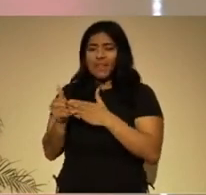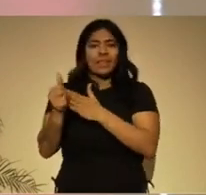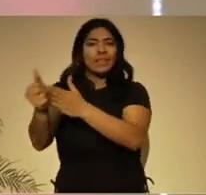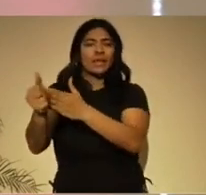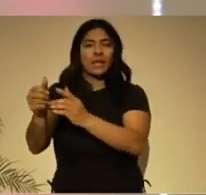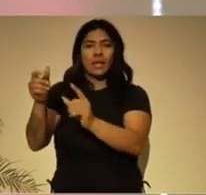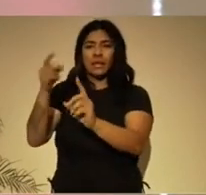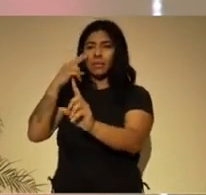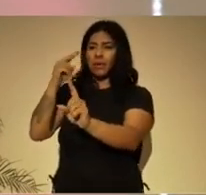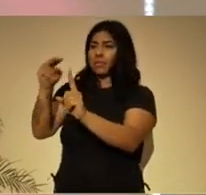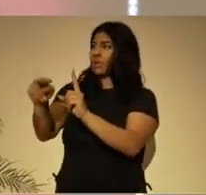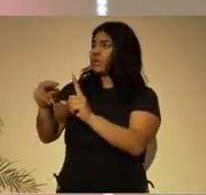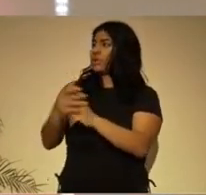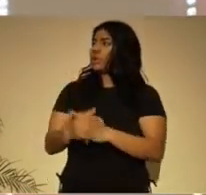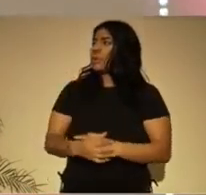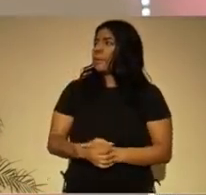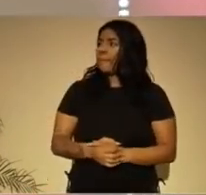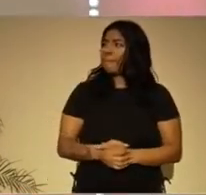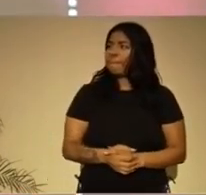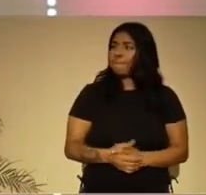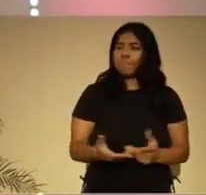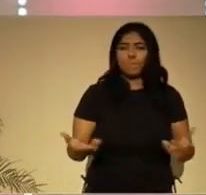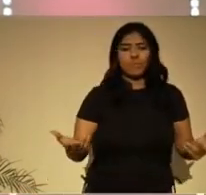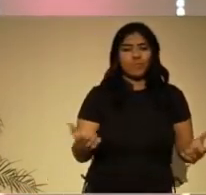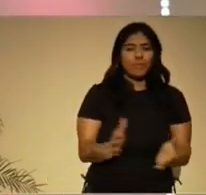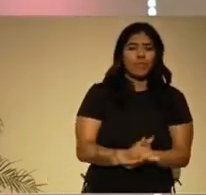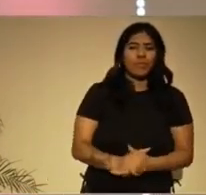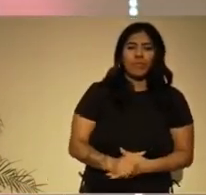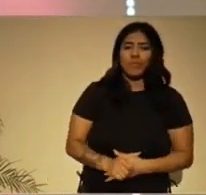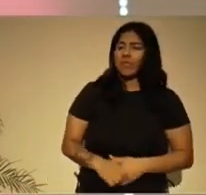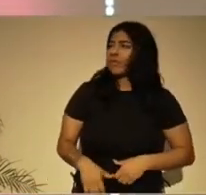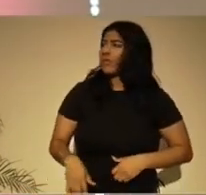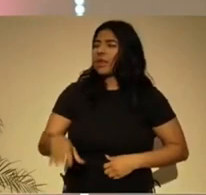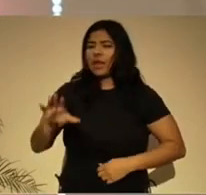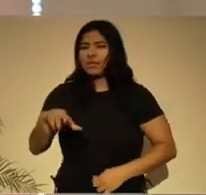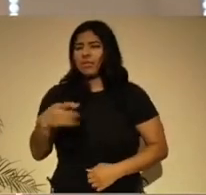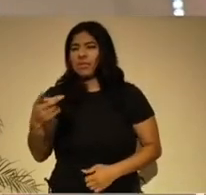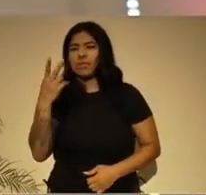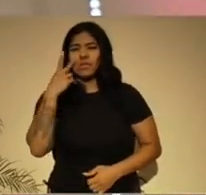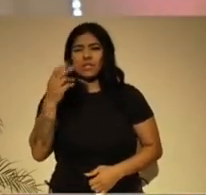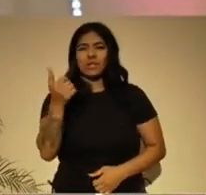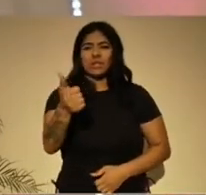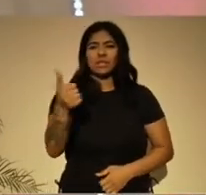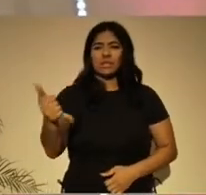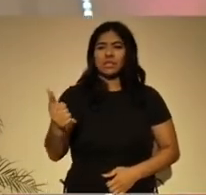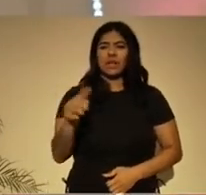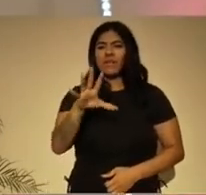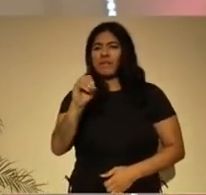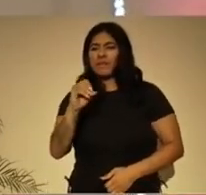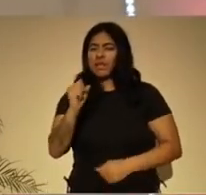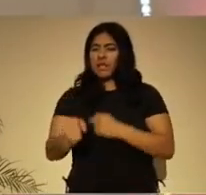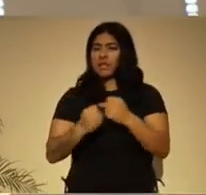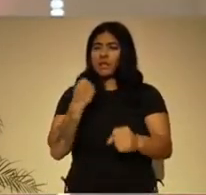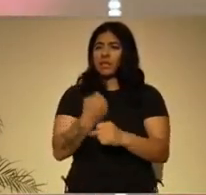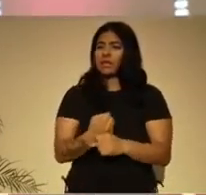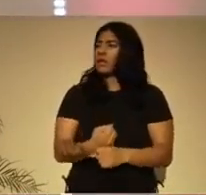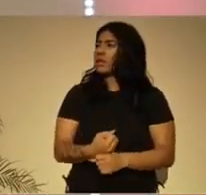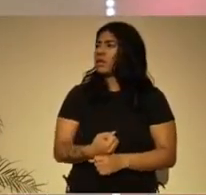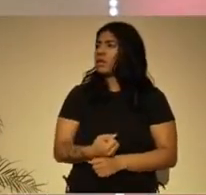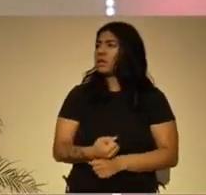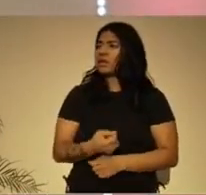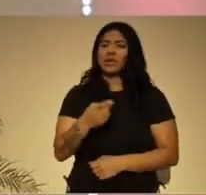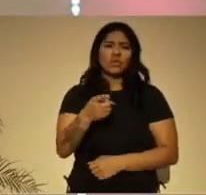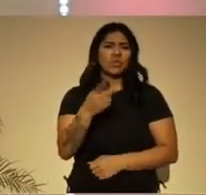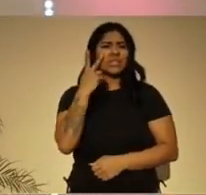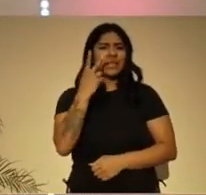Max, right? You don't think, we don't even ask like, hey, where do you see, Crystal, where do you see yourself in like 50 years? No, I would ask her, where do you see